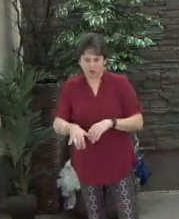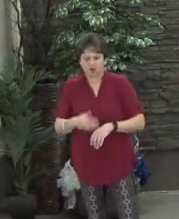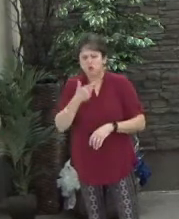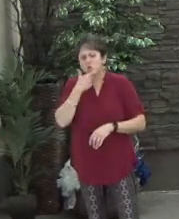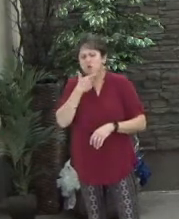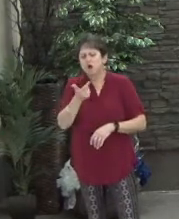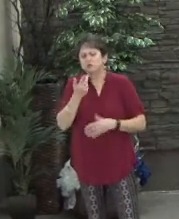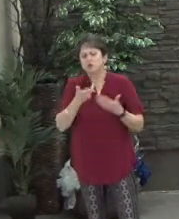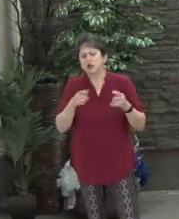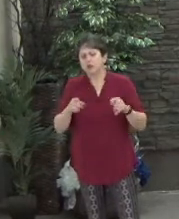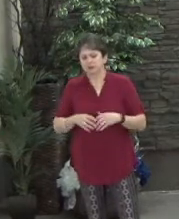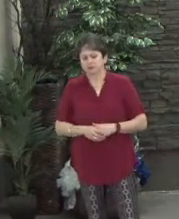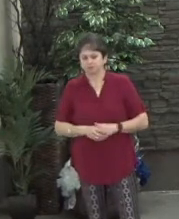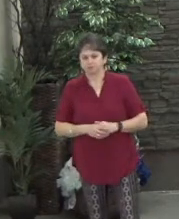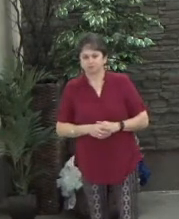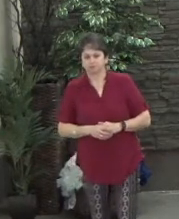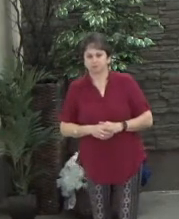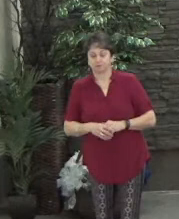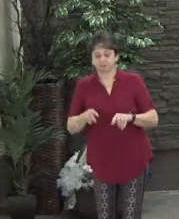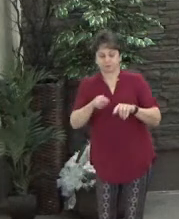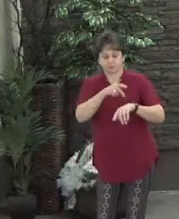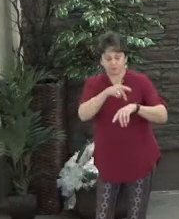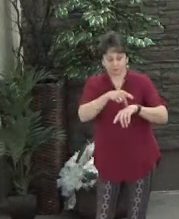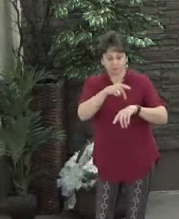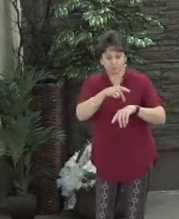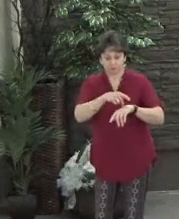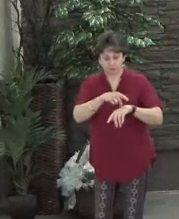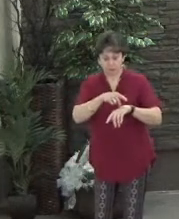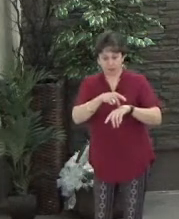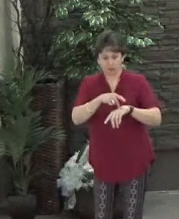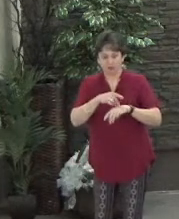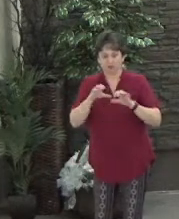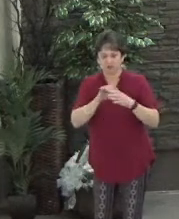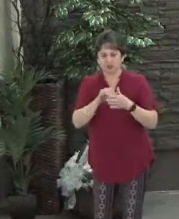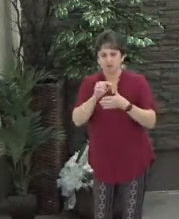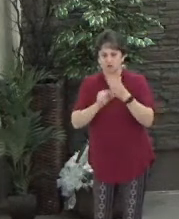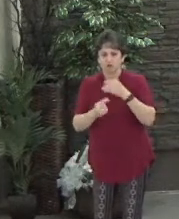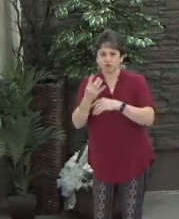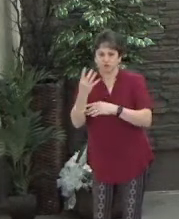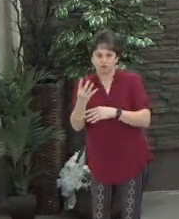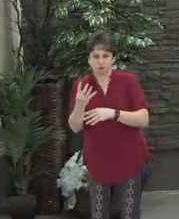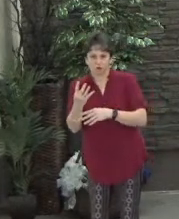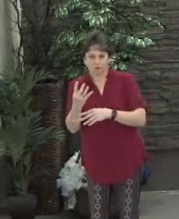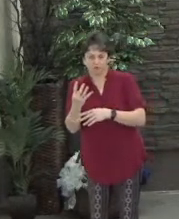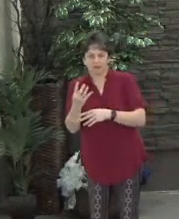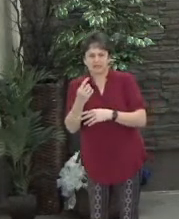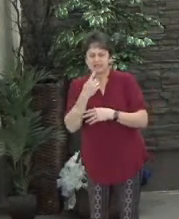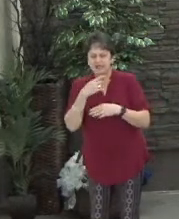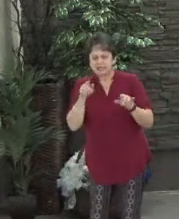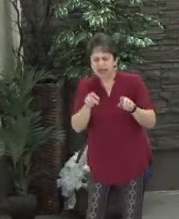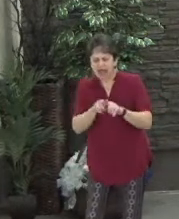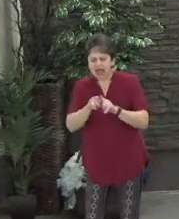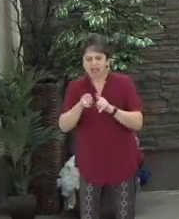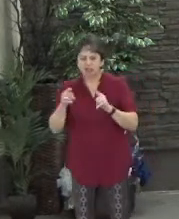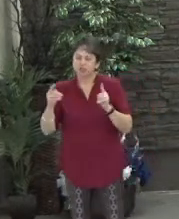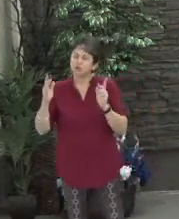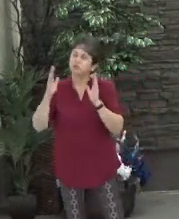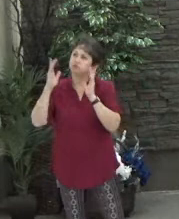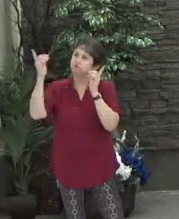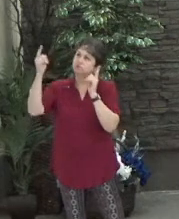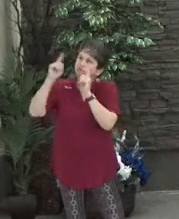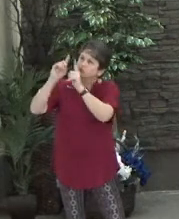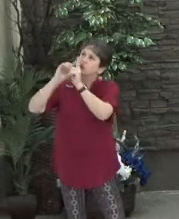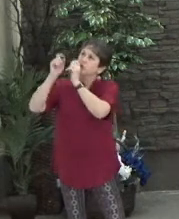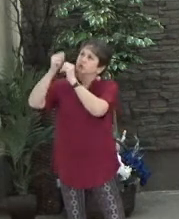what happens. As Peter does this, verse 4, he says, "As you come to him," to